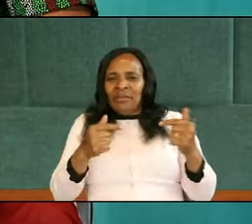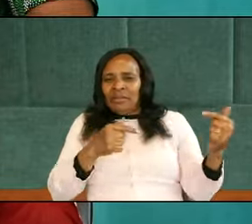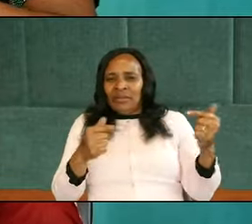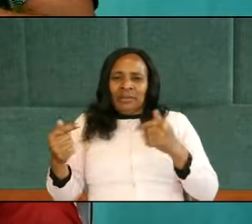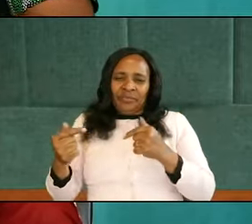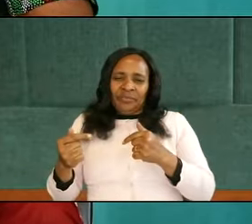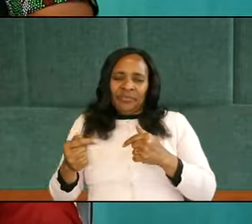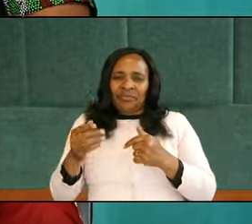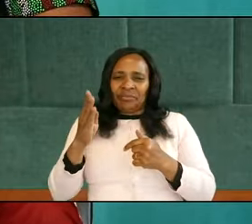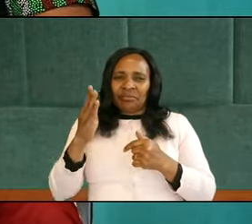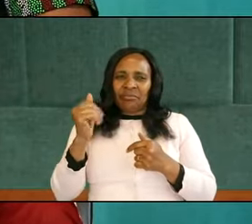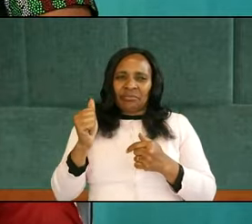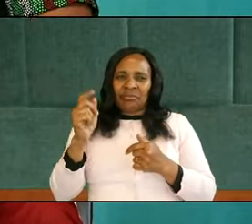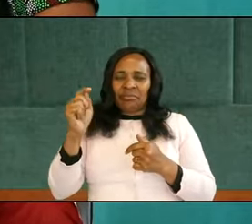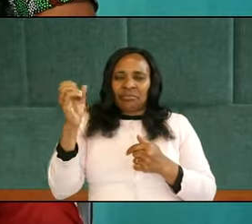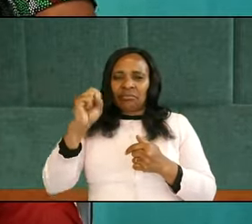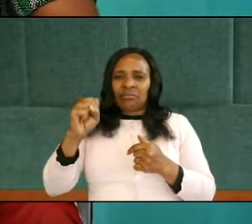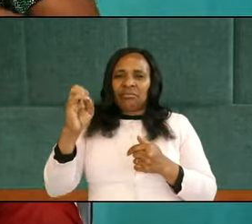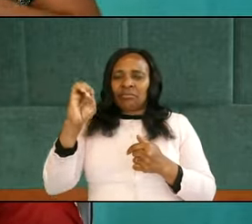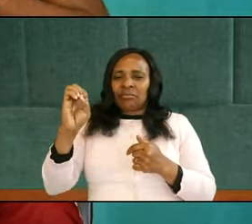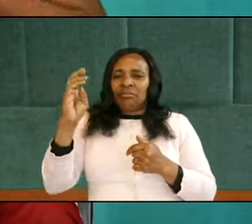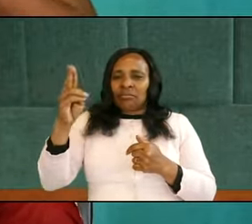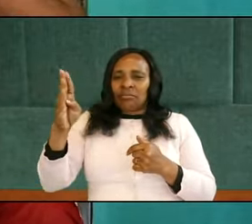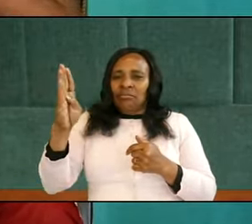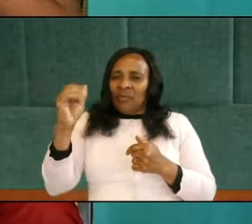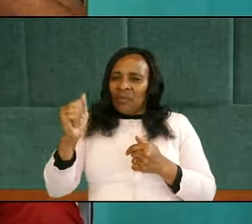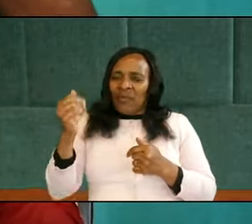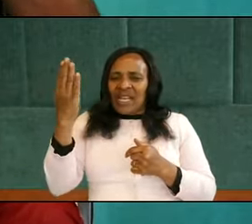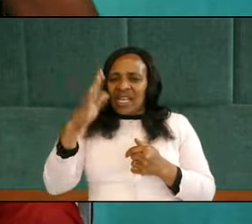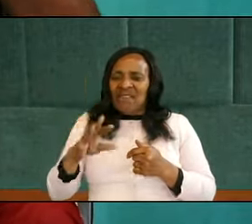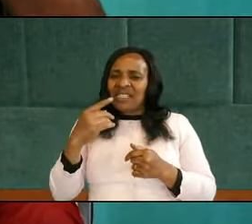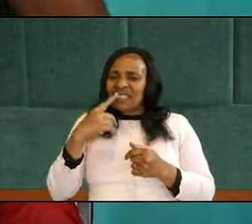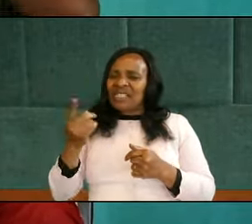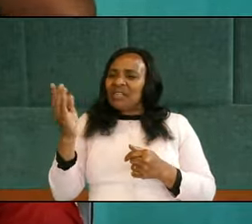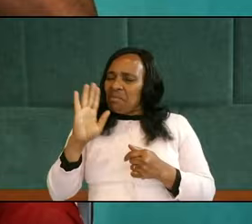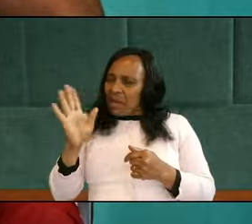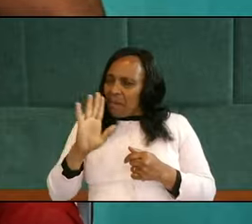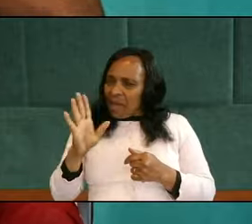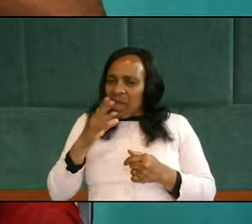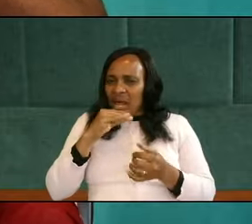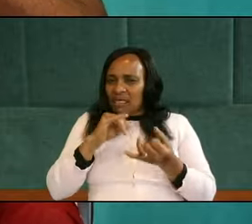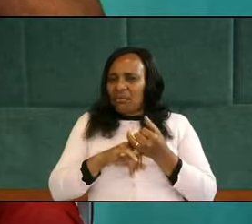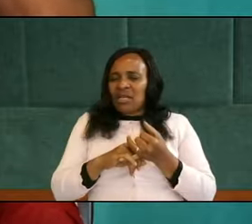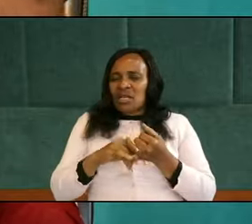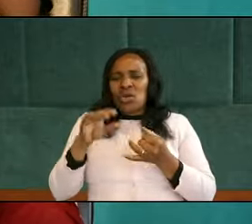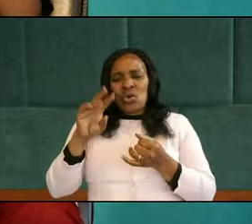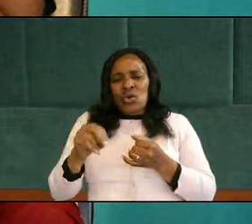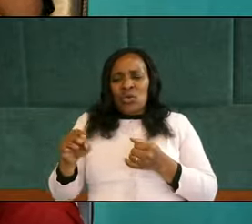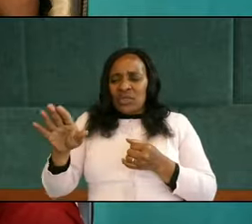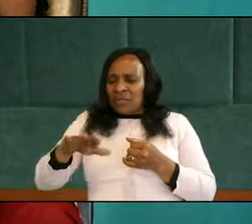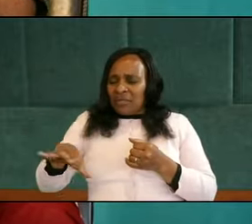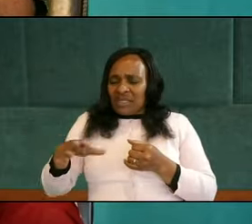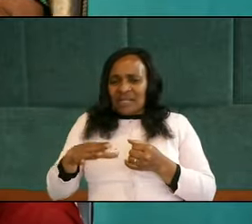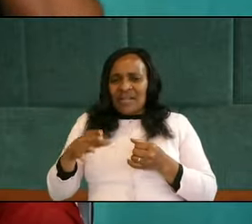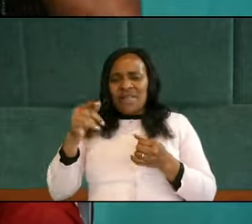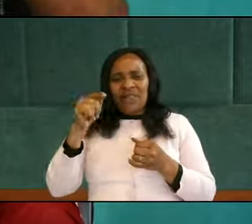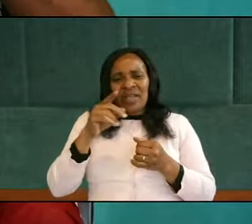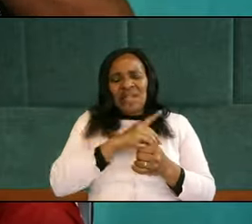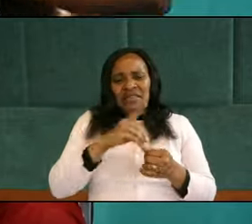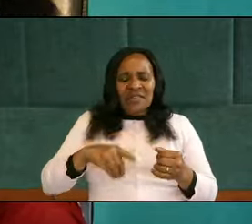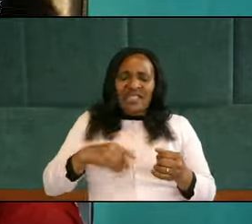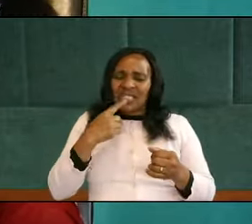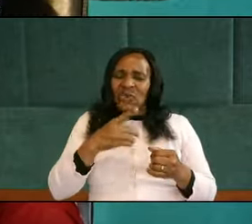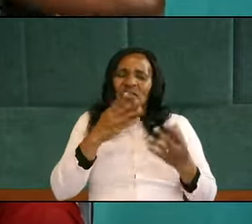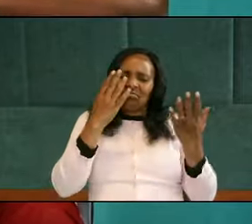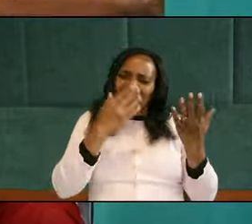never said, like, goodbye to her husband. Yes. Because, I mean, there's no space indicated. So David's like, what? This guy? So